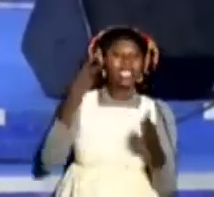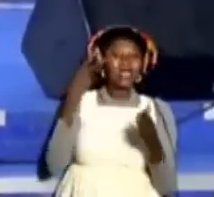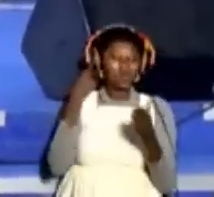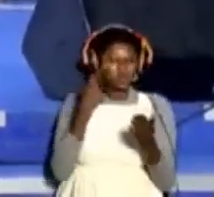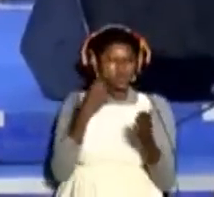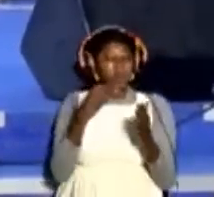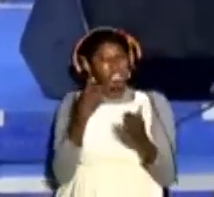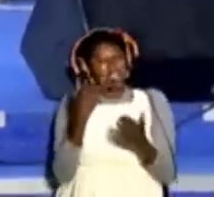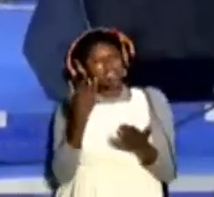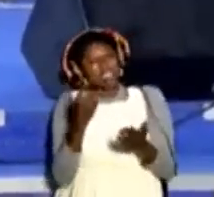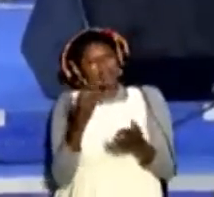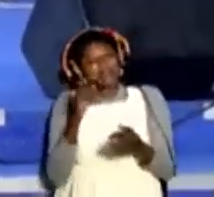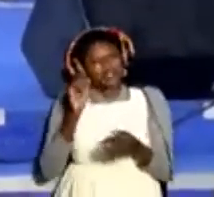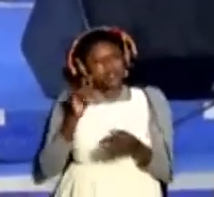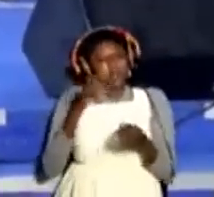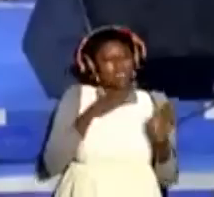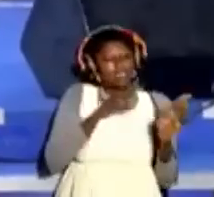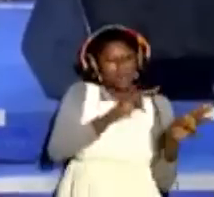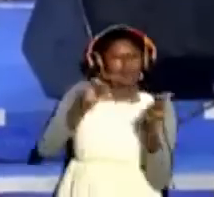moving.